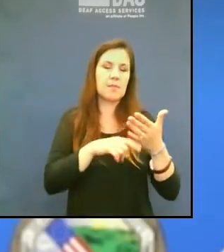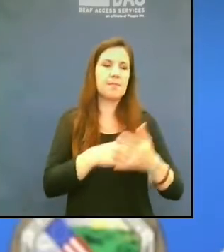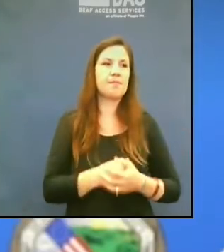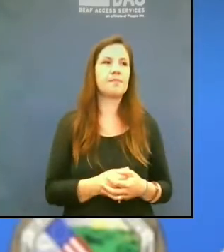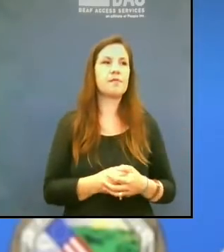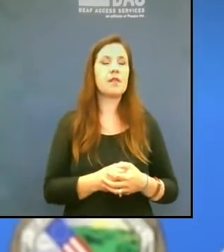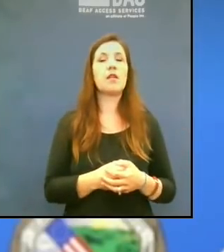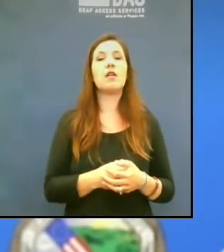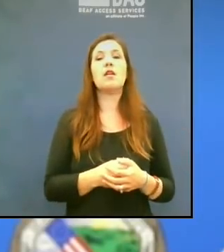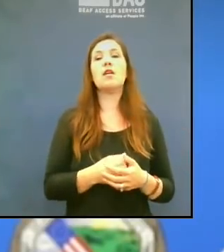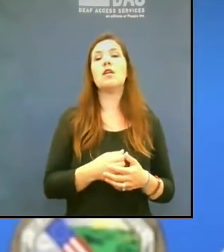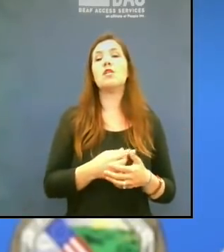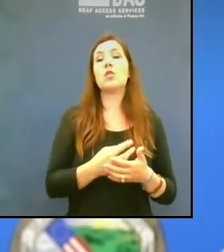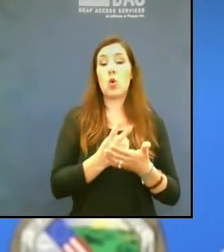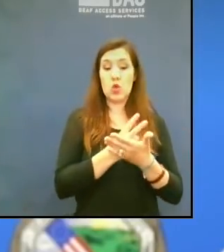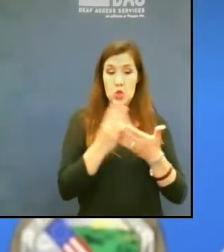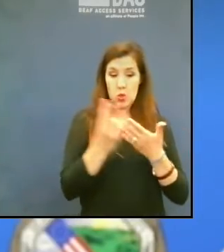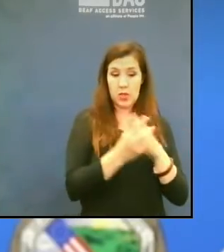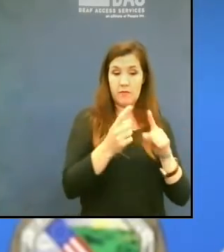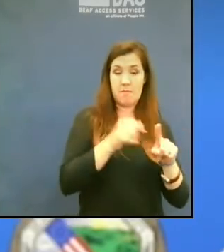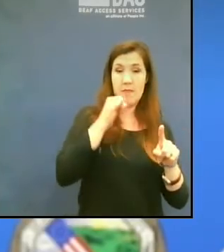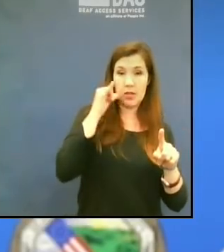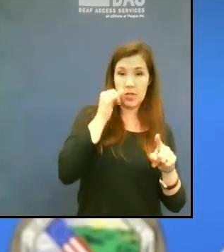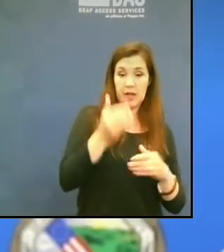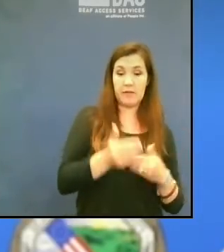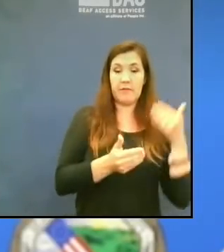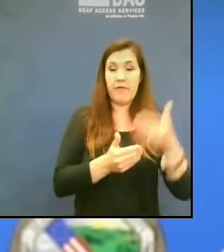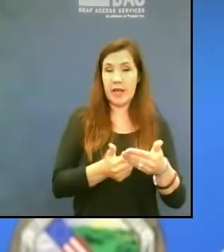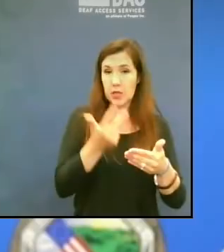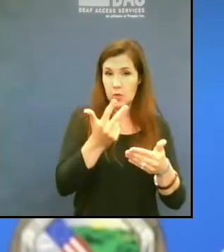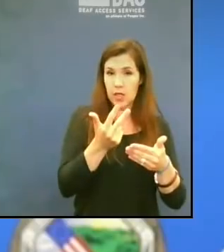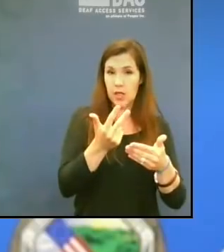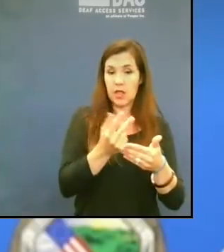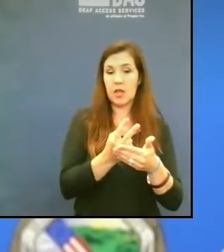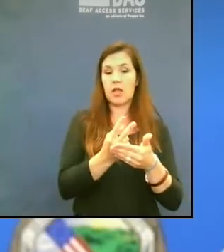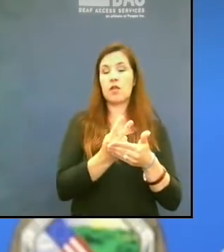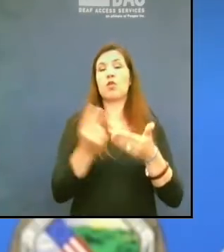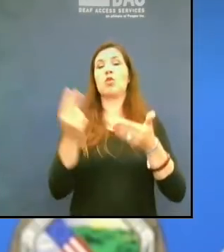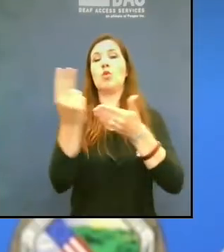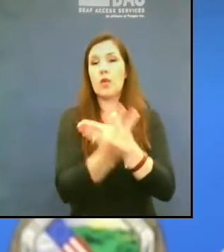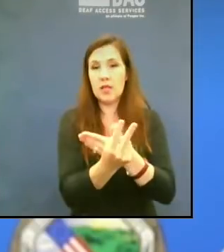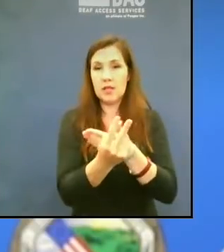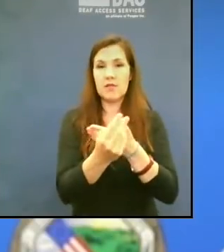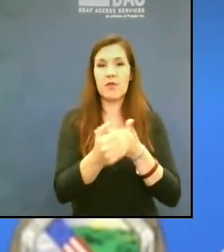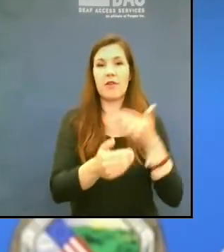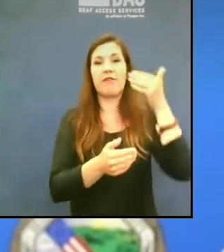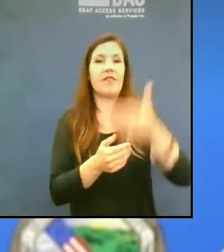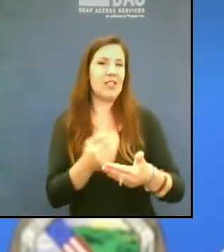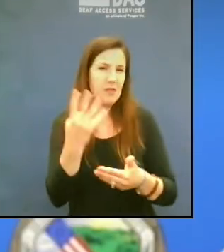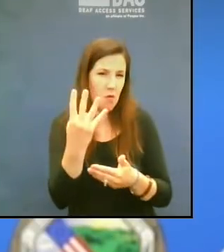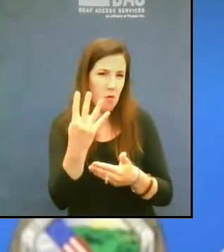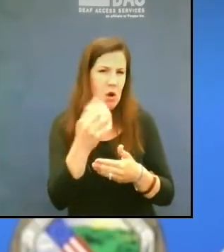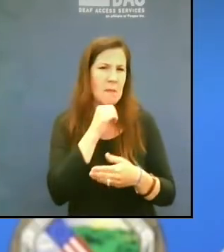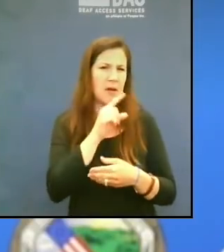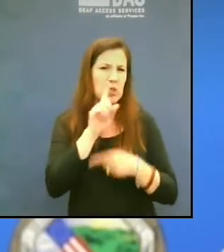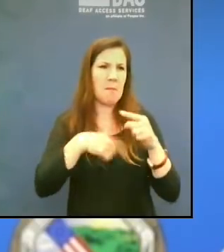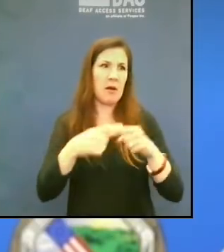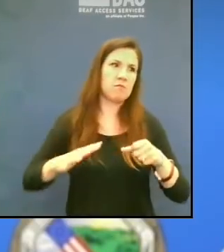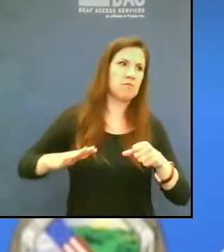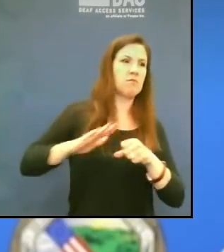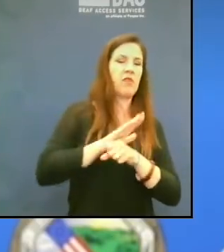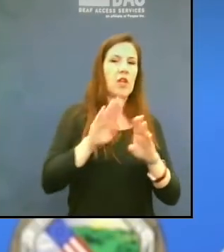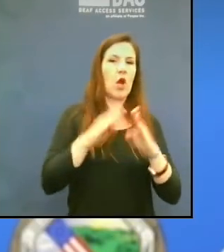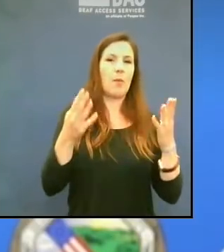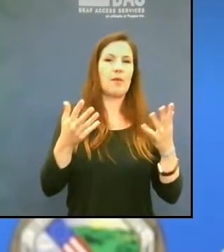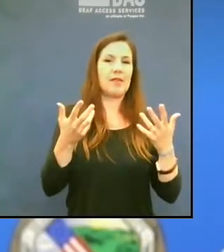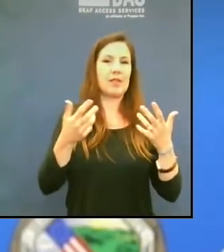from yesterday for phase 3, and then 2 weeks from that point for phase 4, but I'm not certain about complete opening, and I don't